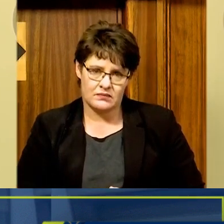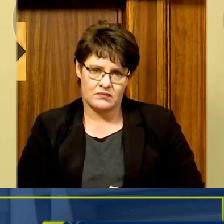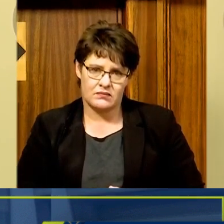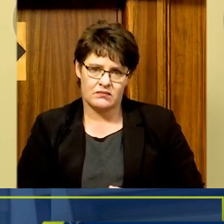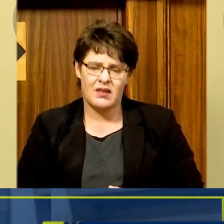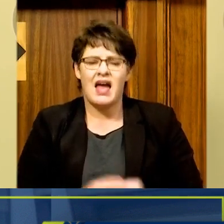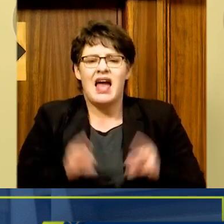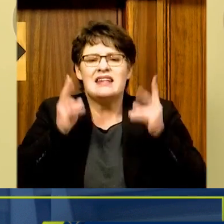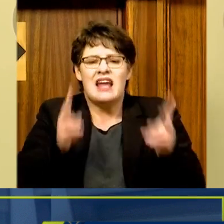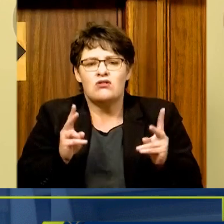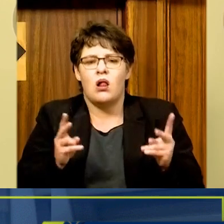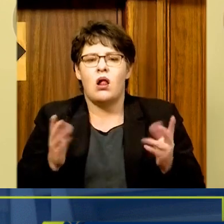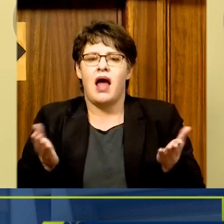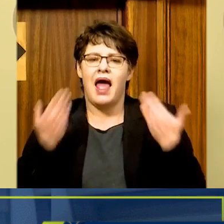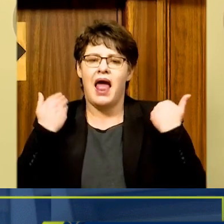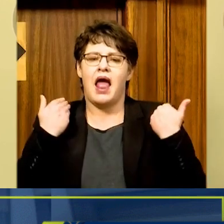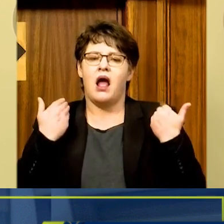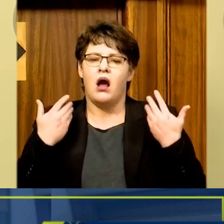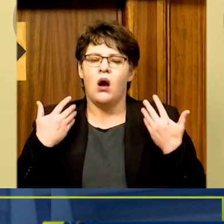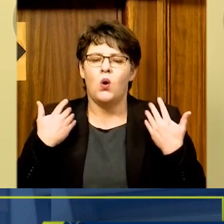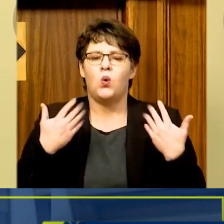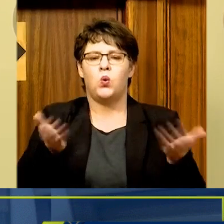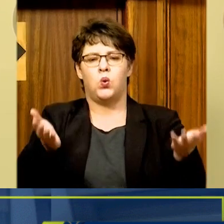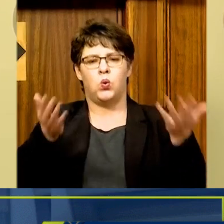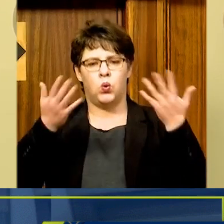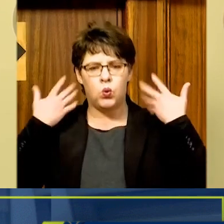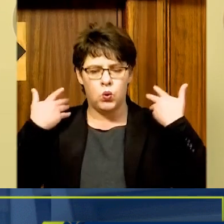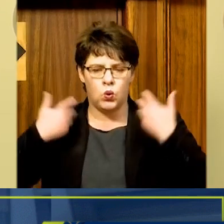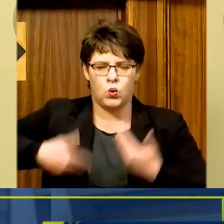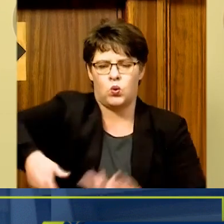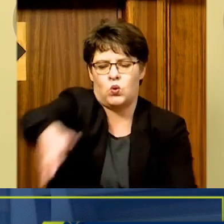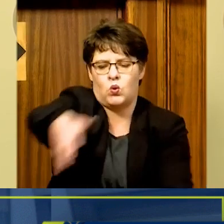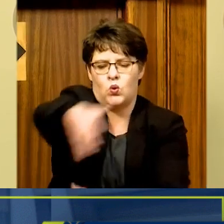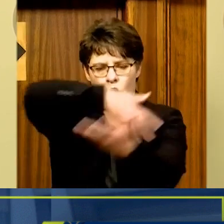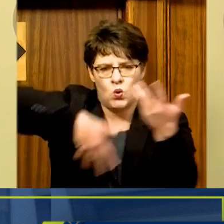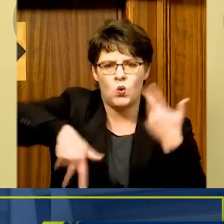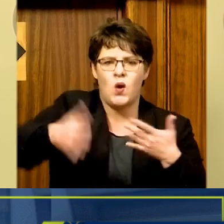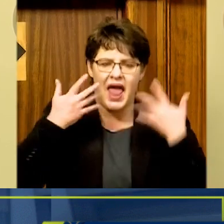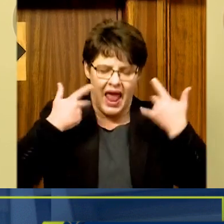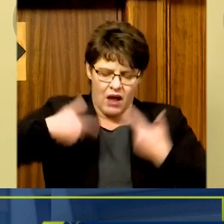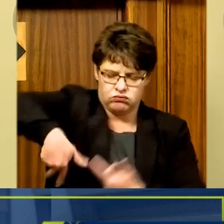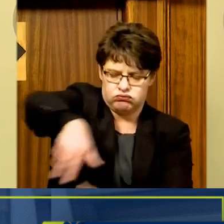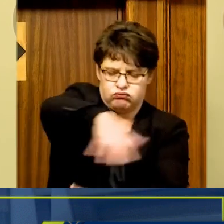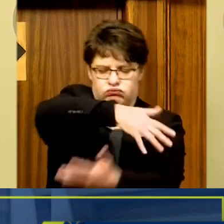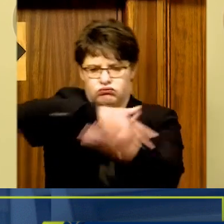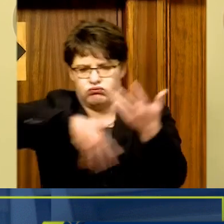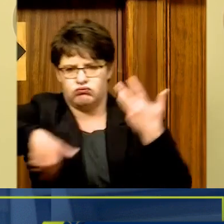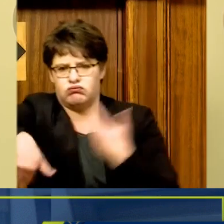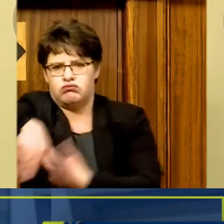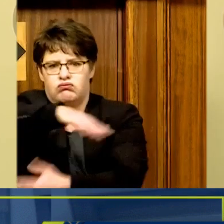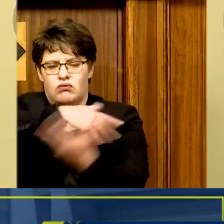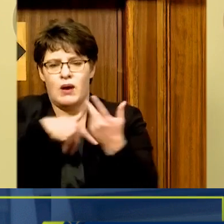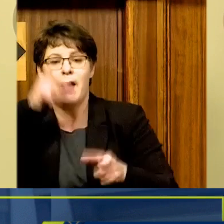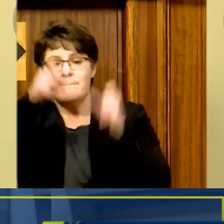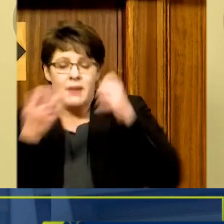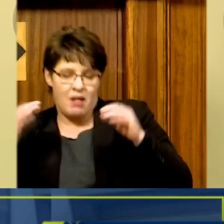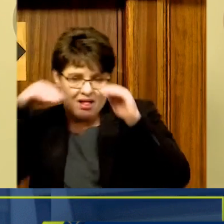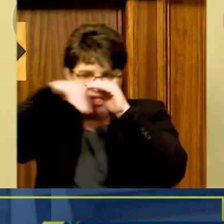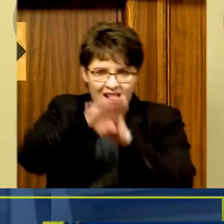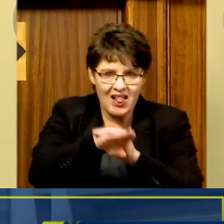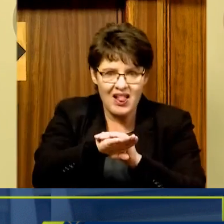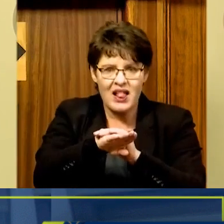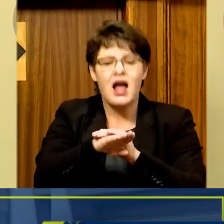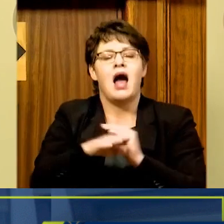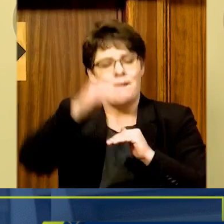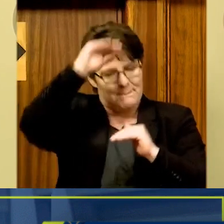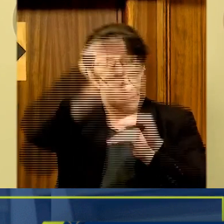natural ventilation and avoid recirculation of air and minimize the number of people sharing the